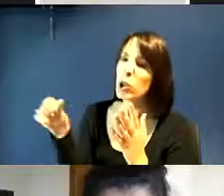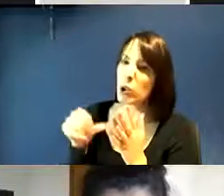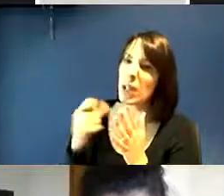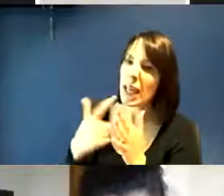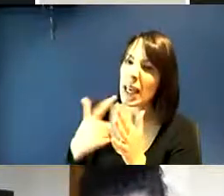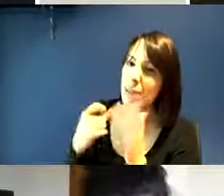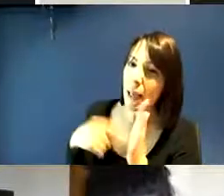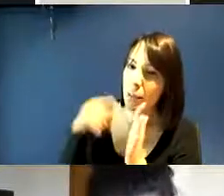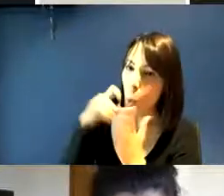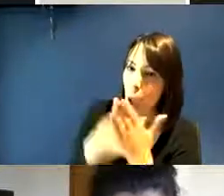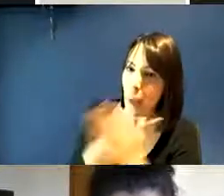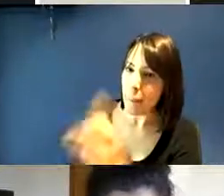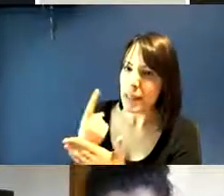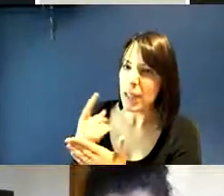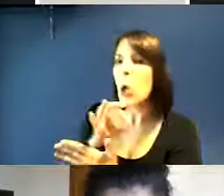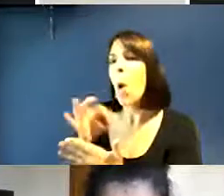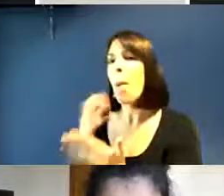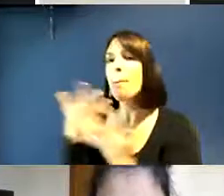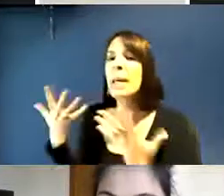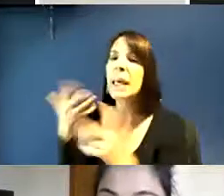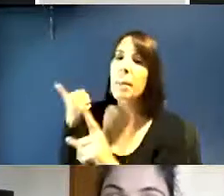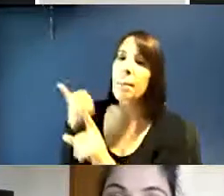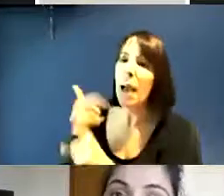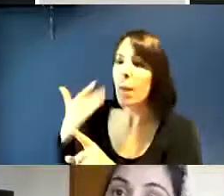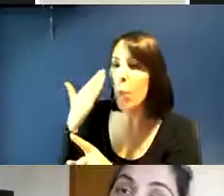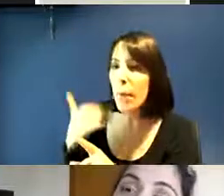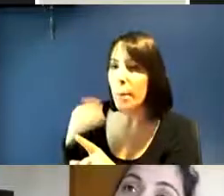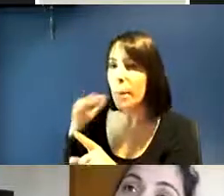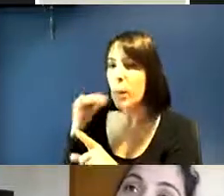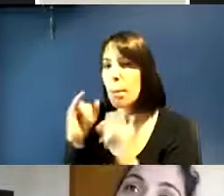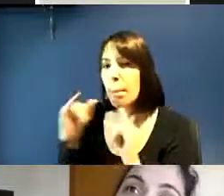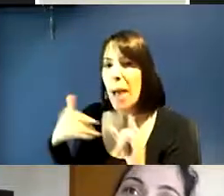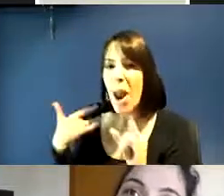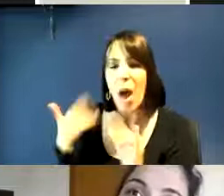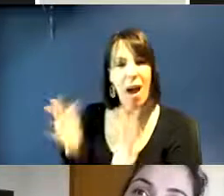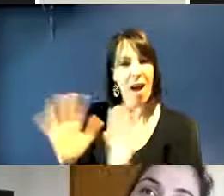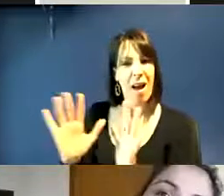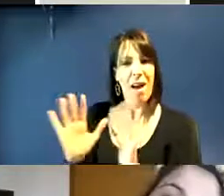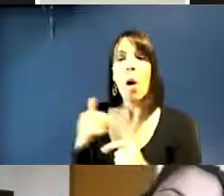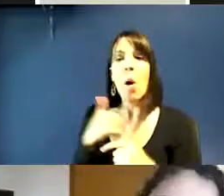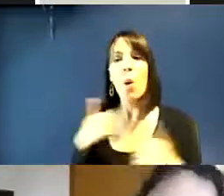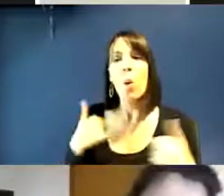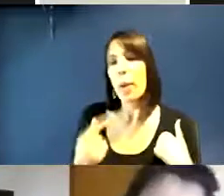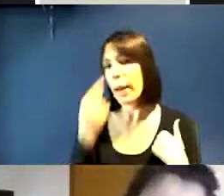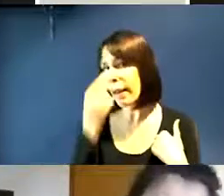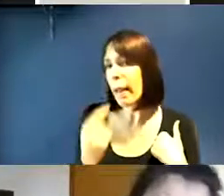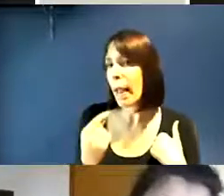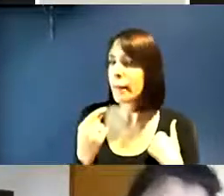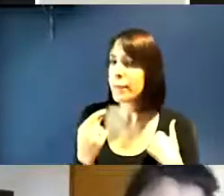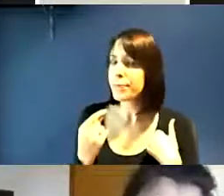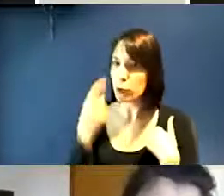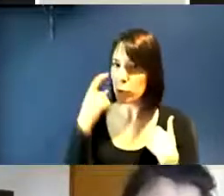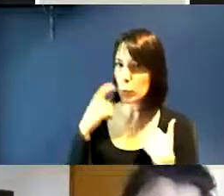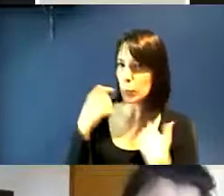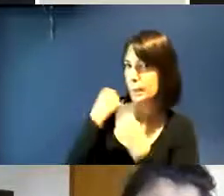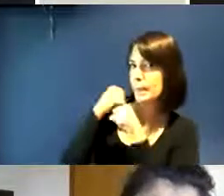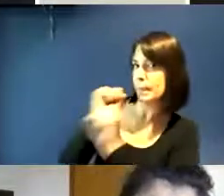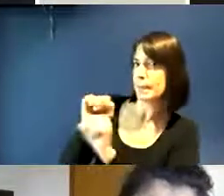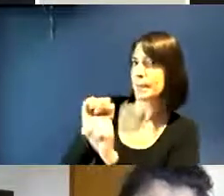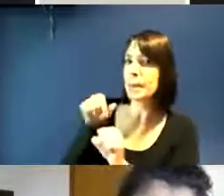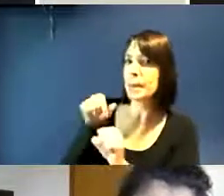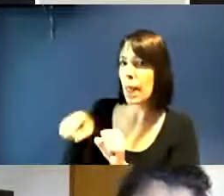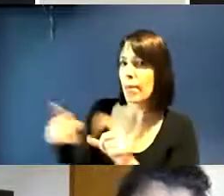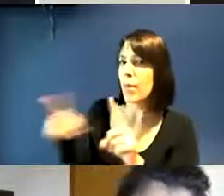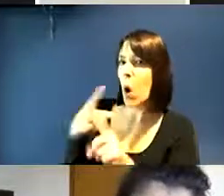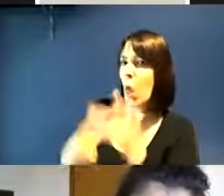But we can combat this form of condoning violence against women with disabilities by using our voice and changing